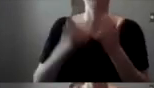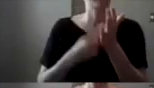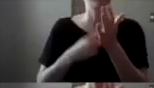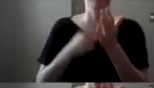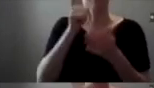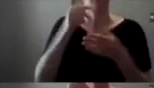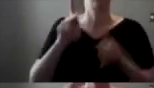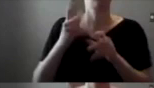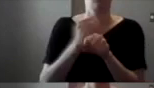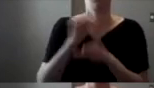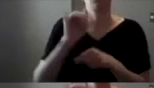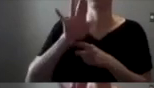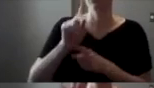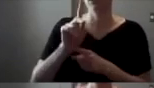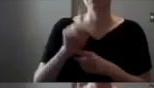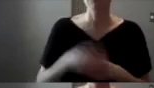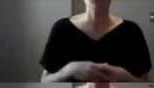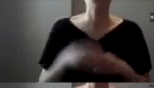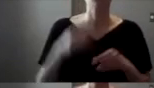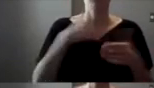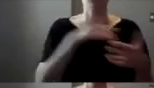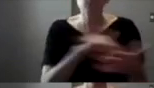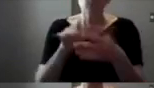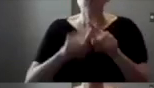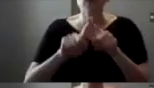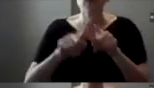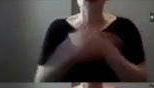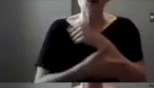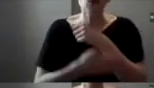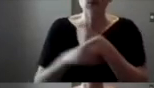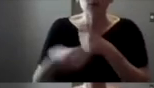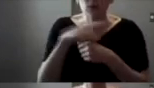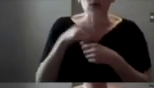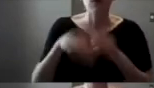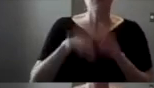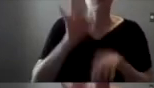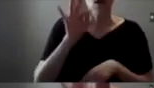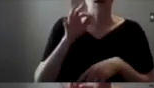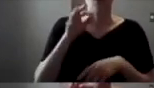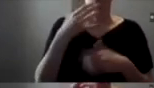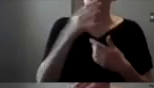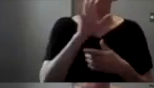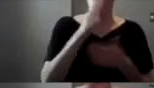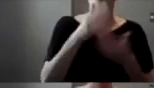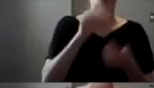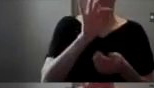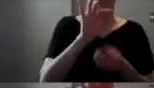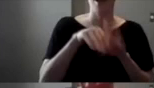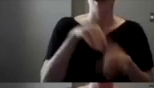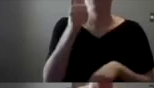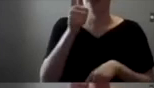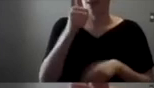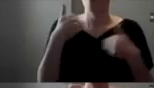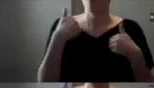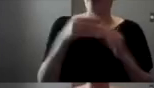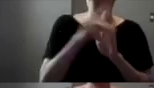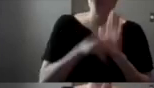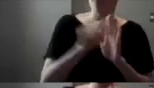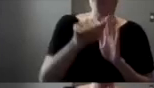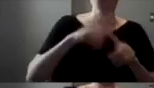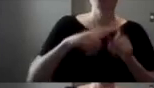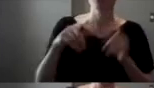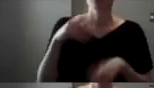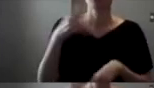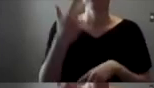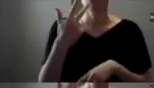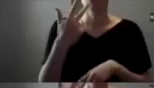that even though almost 9 out of 10 had policies, 3 out of 4, and 3 out of 4, the